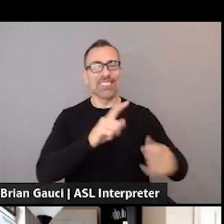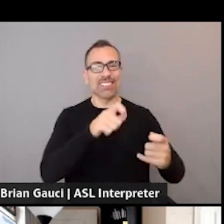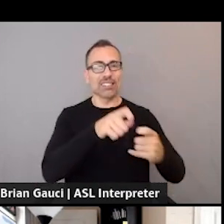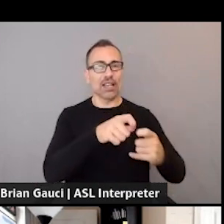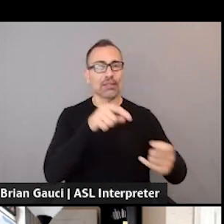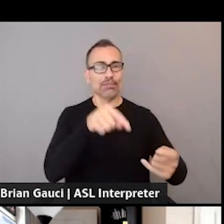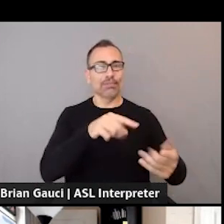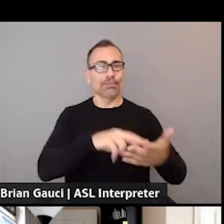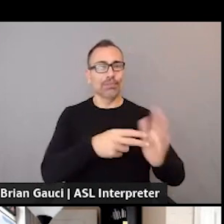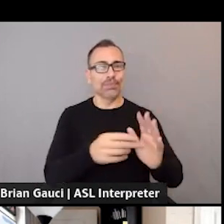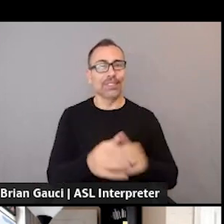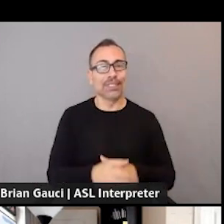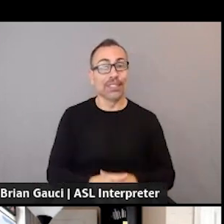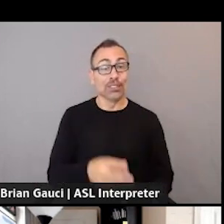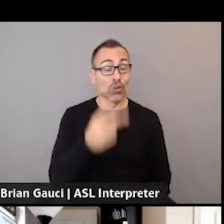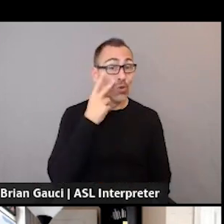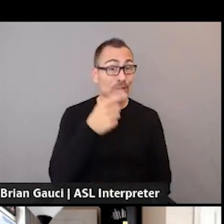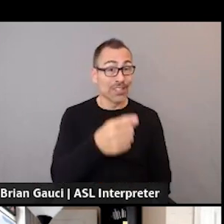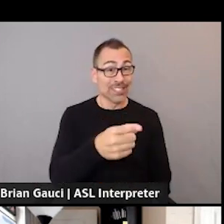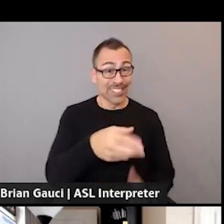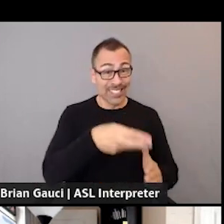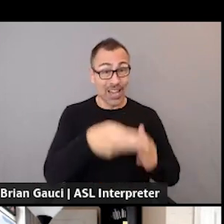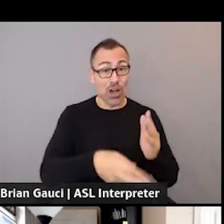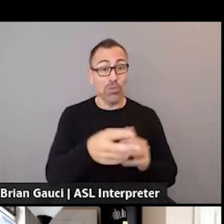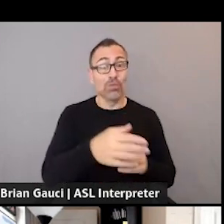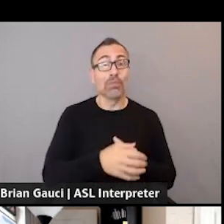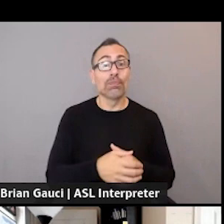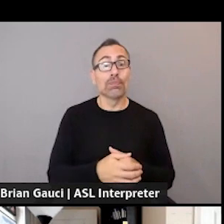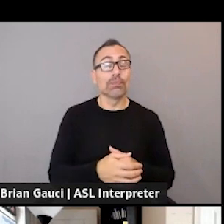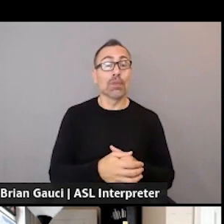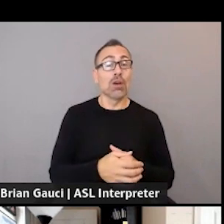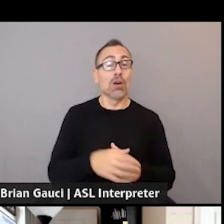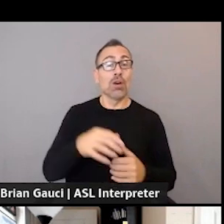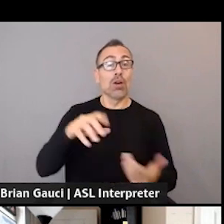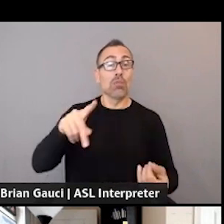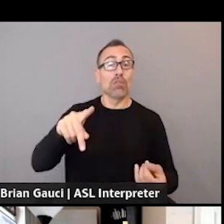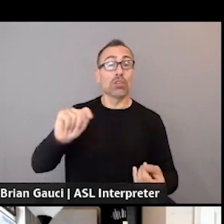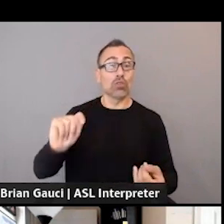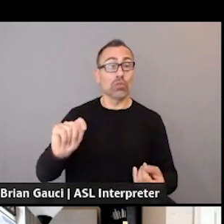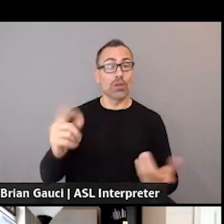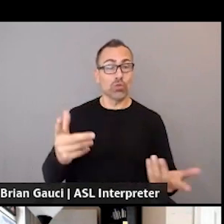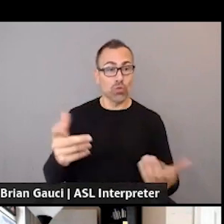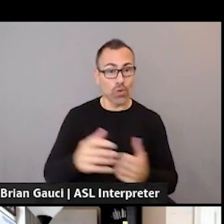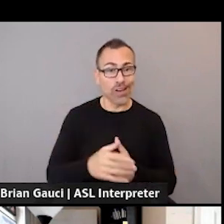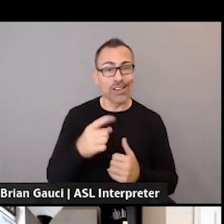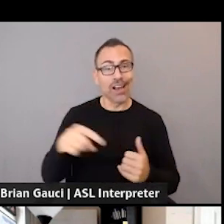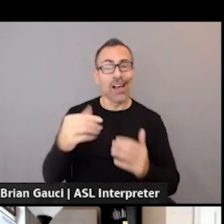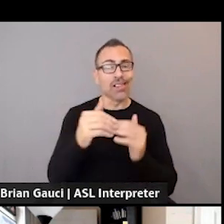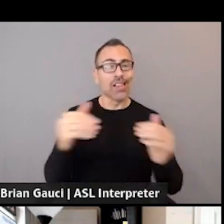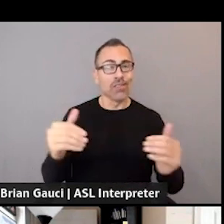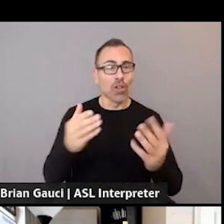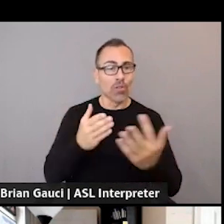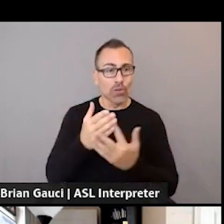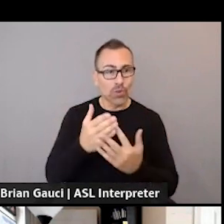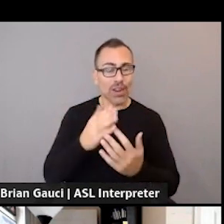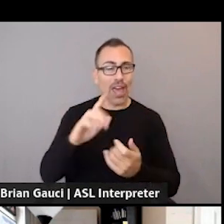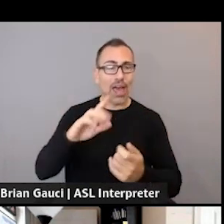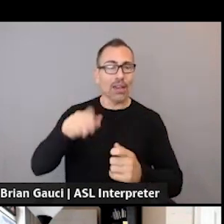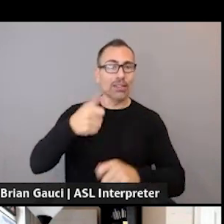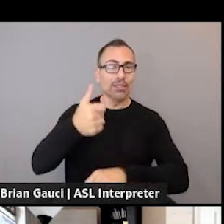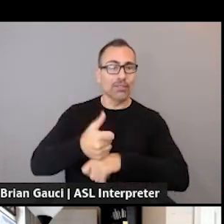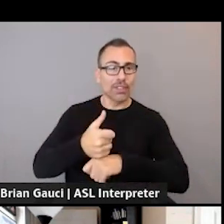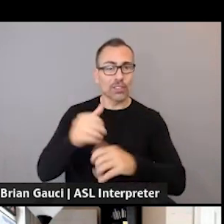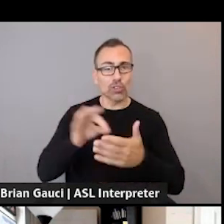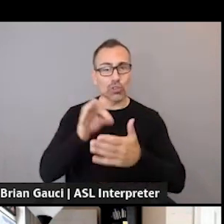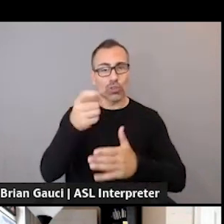requested. So here you see the model output. Provision throughput refers to a level of throughput at a fixed cost that you receive when configuring it